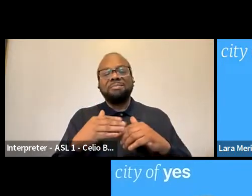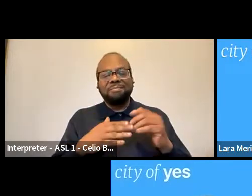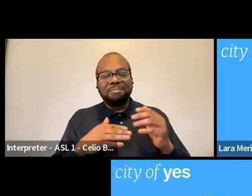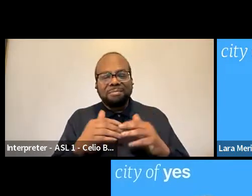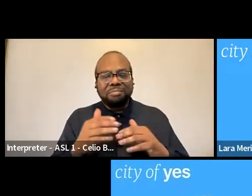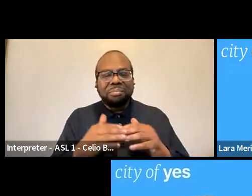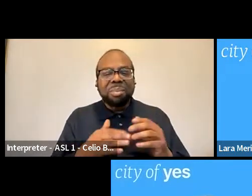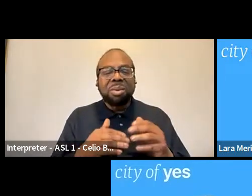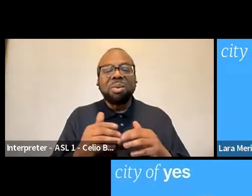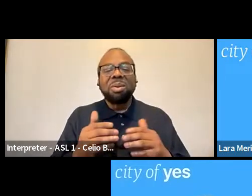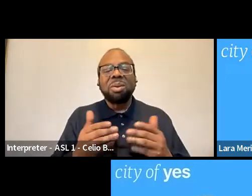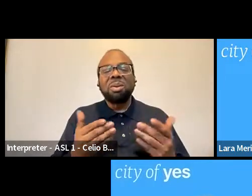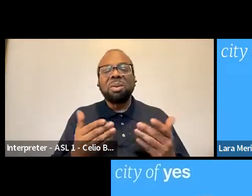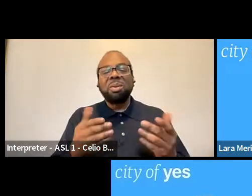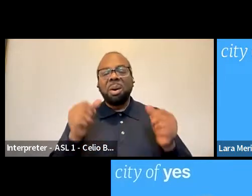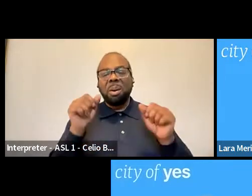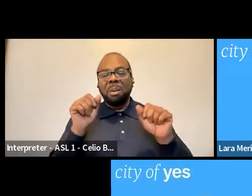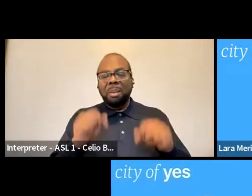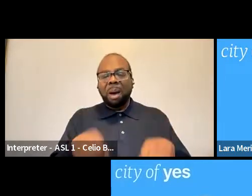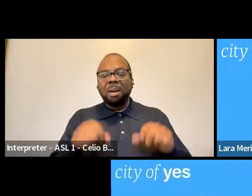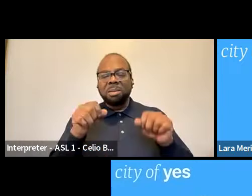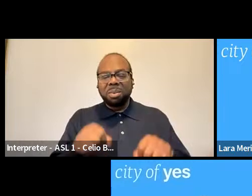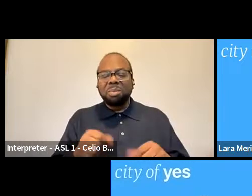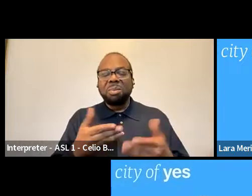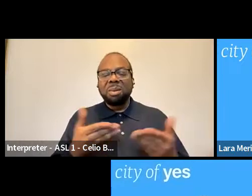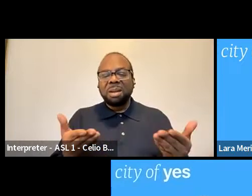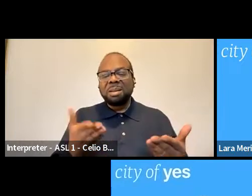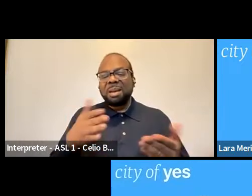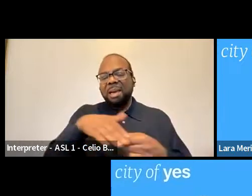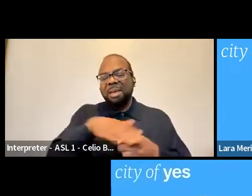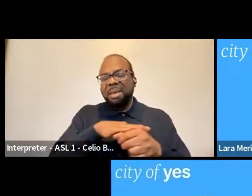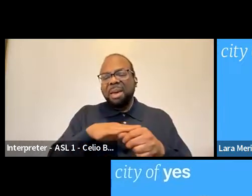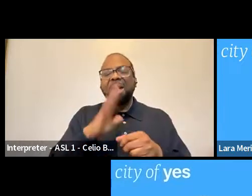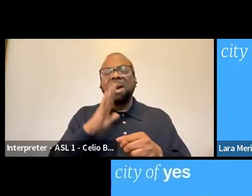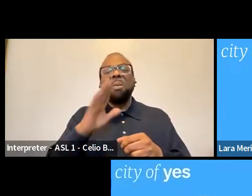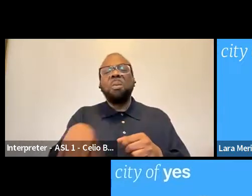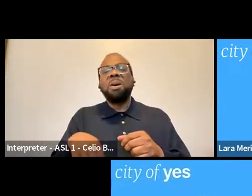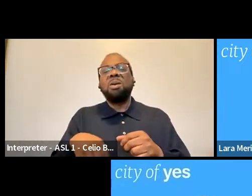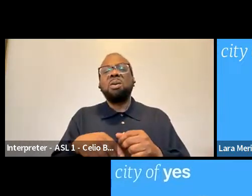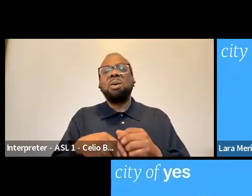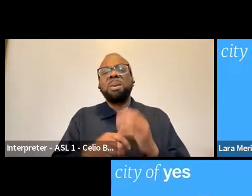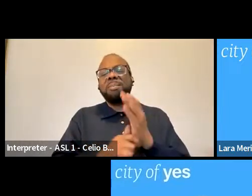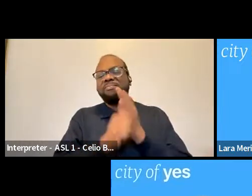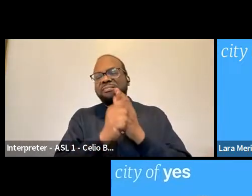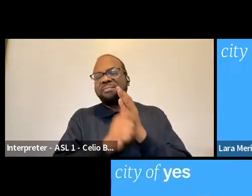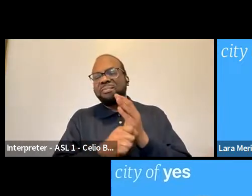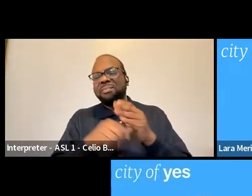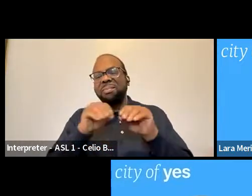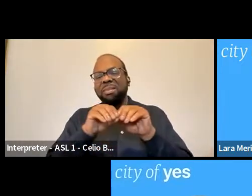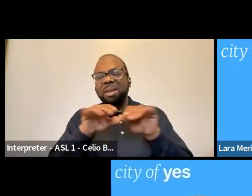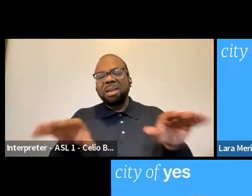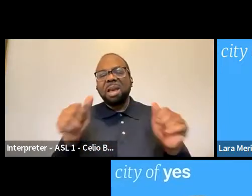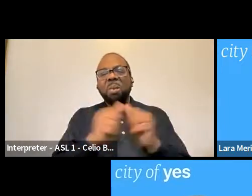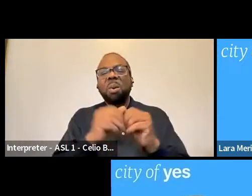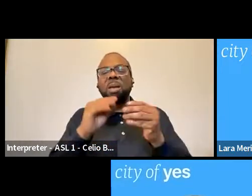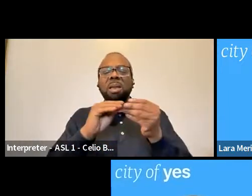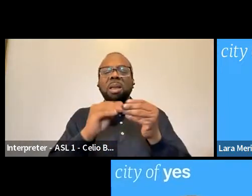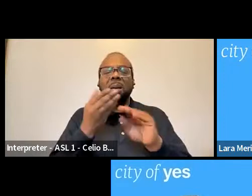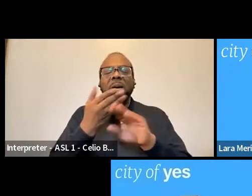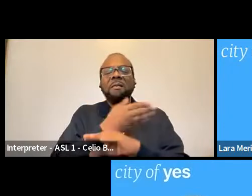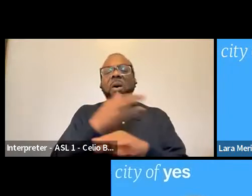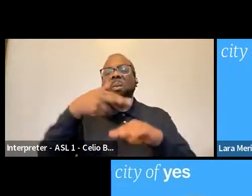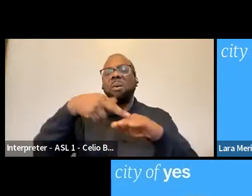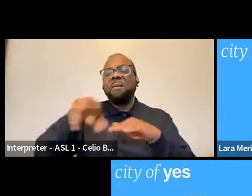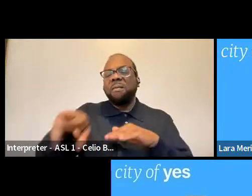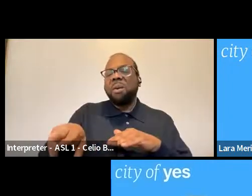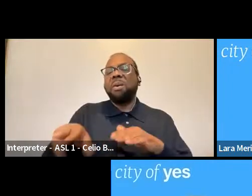possible in those areas. So we'll be publishing that with those estimates before referral into public review.